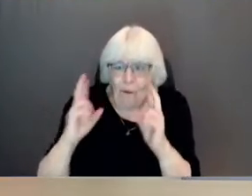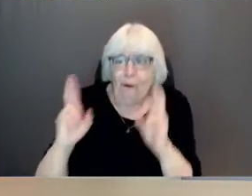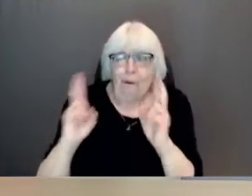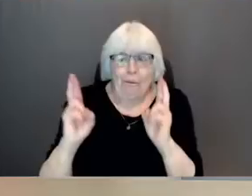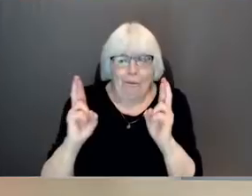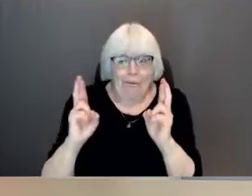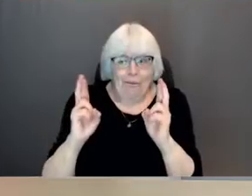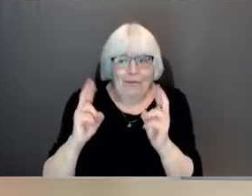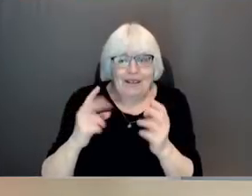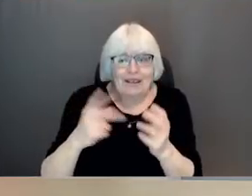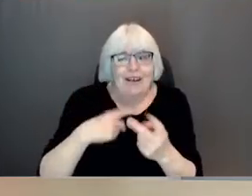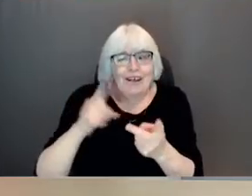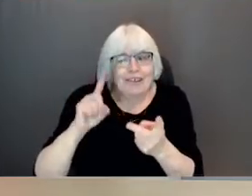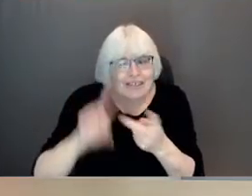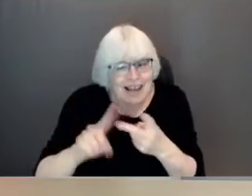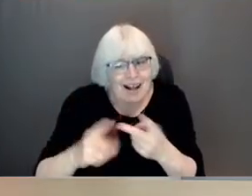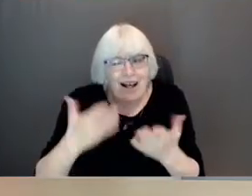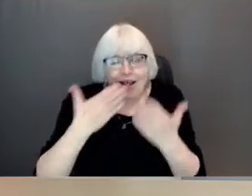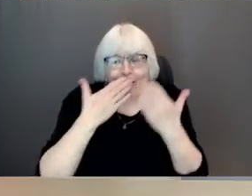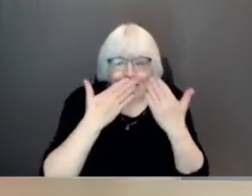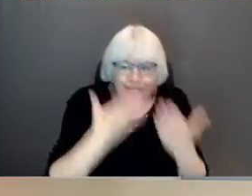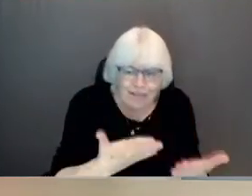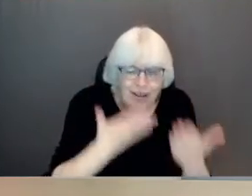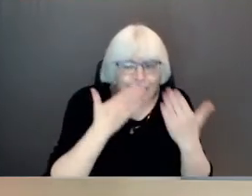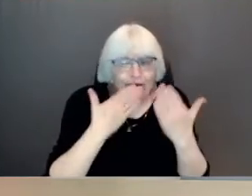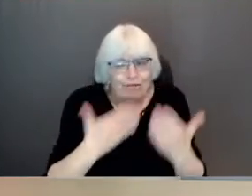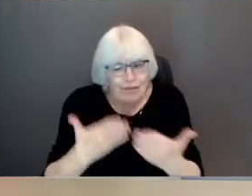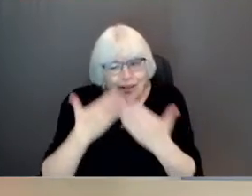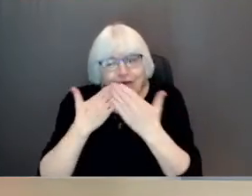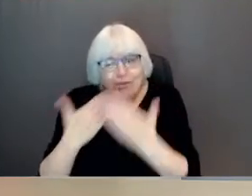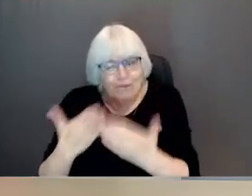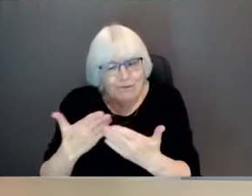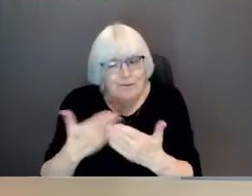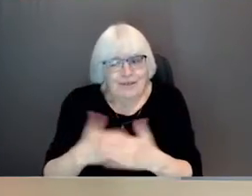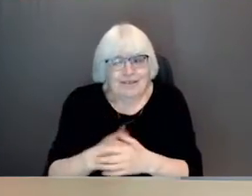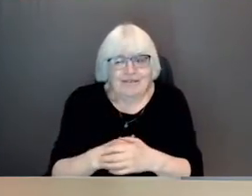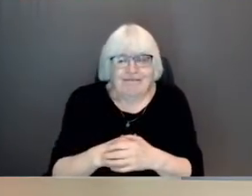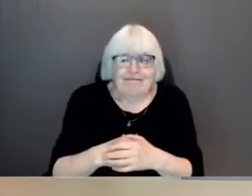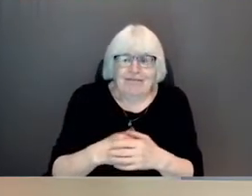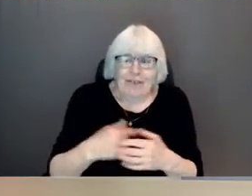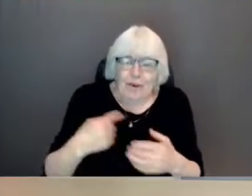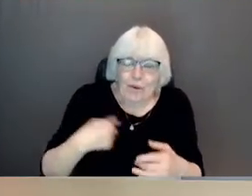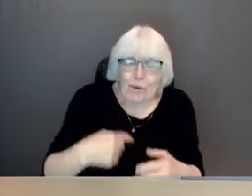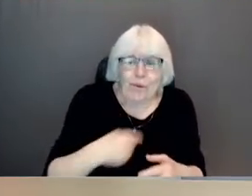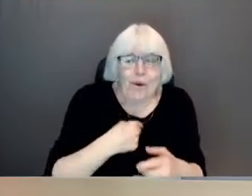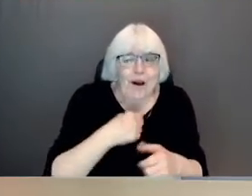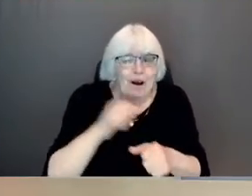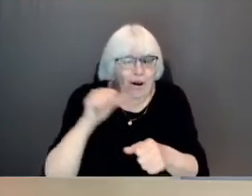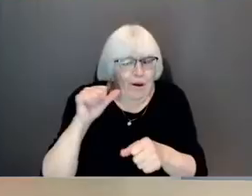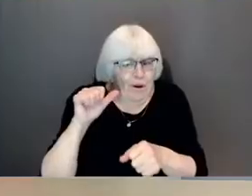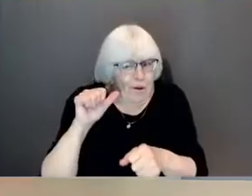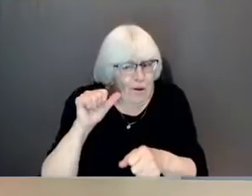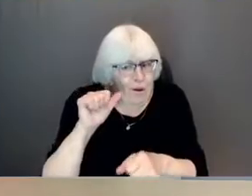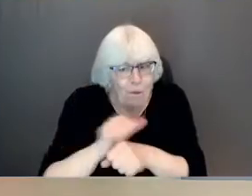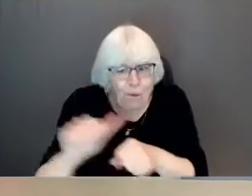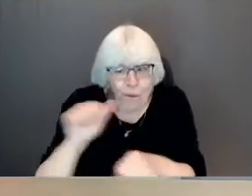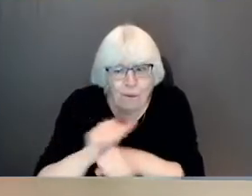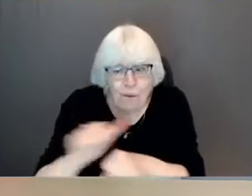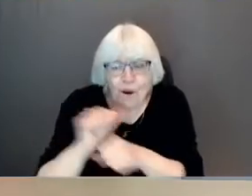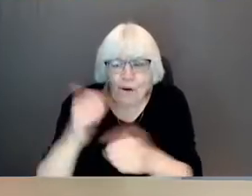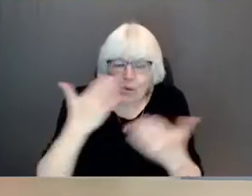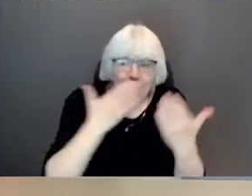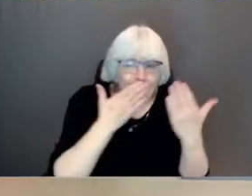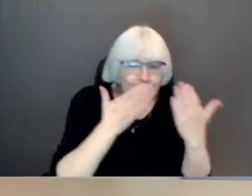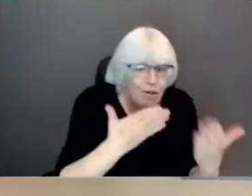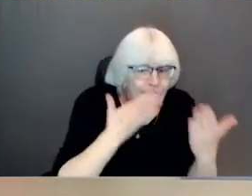goes into everything that we're doing. So it is the hard work of Islanders and everyone involved in the